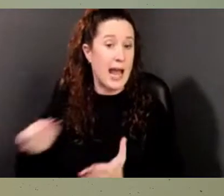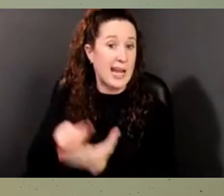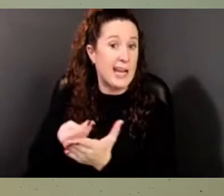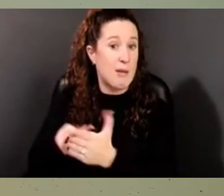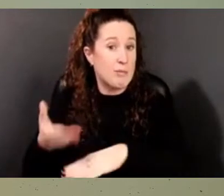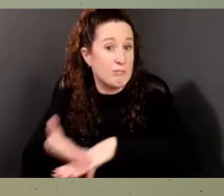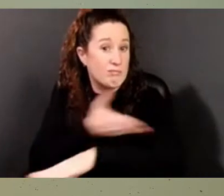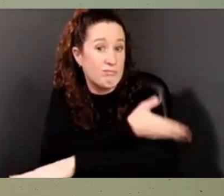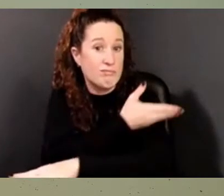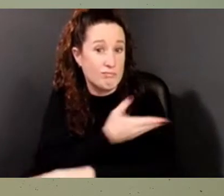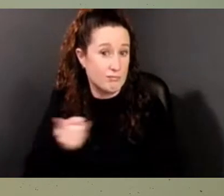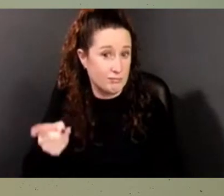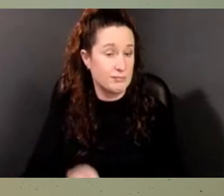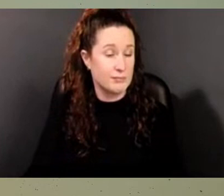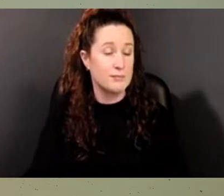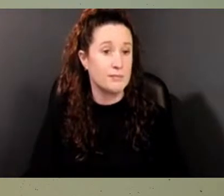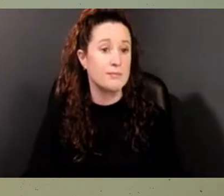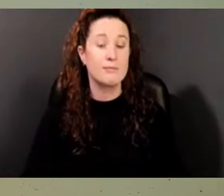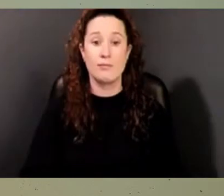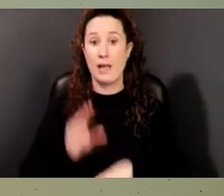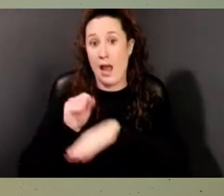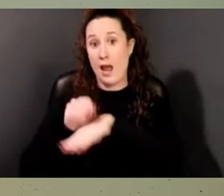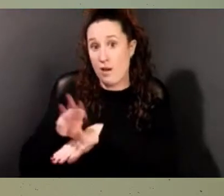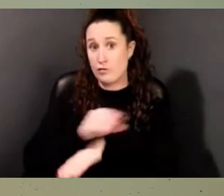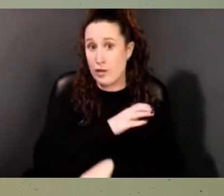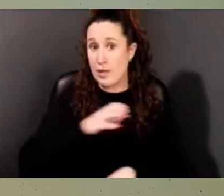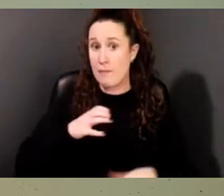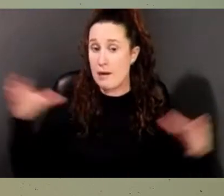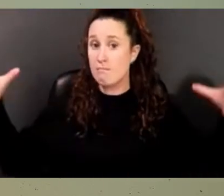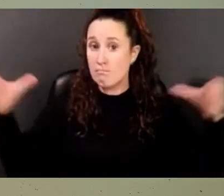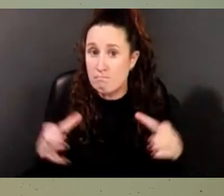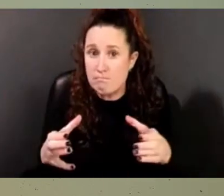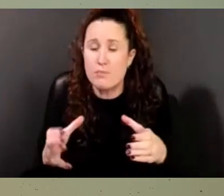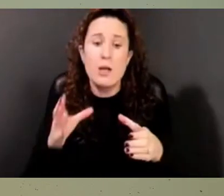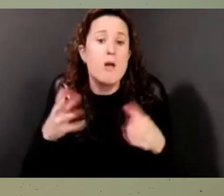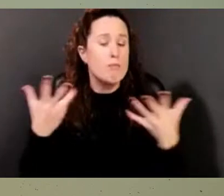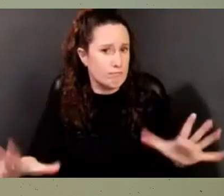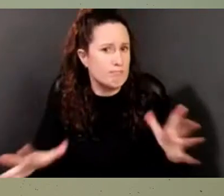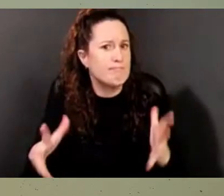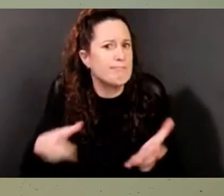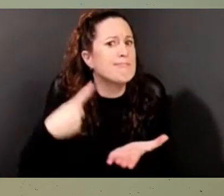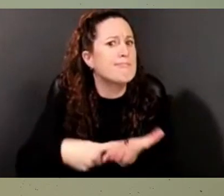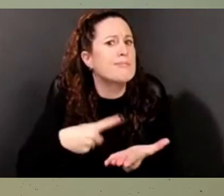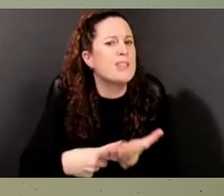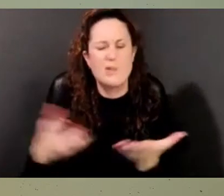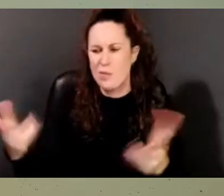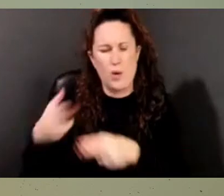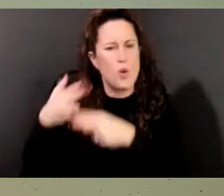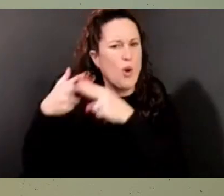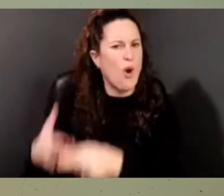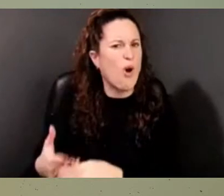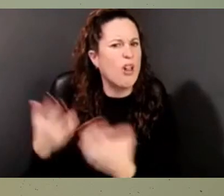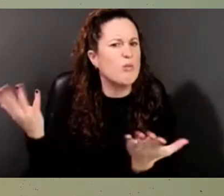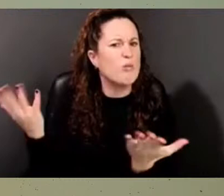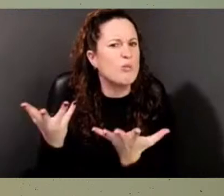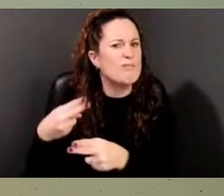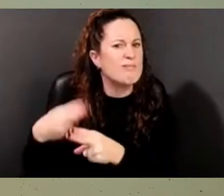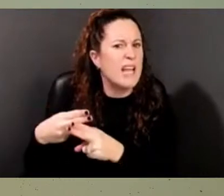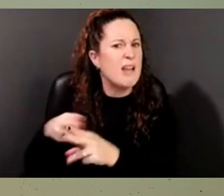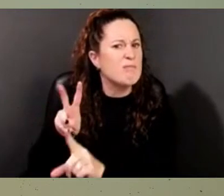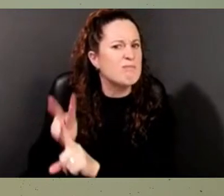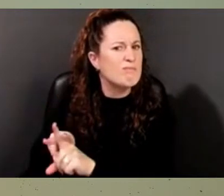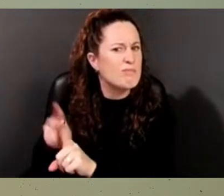improvements. The advisory committee has discussed what to name the burial ground. There were so